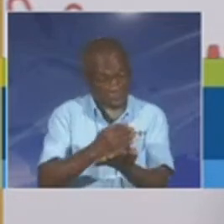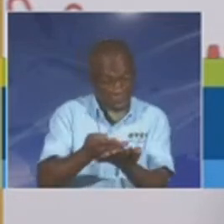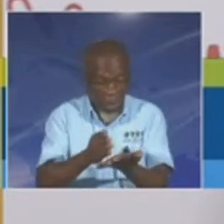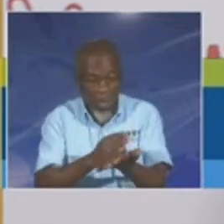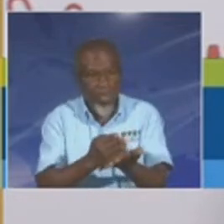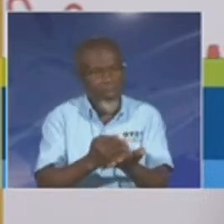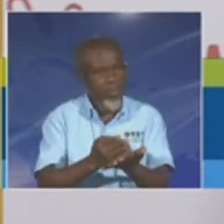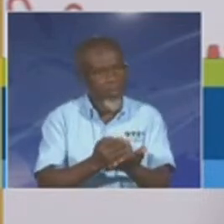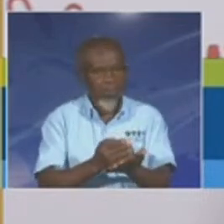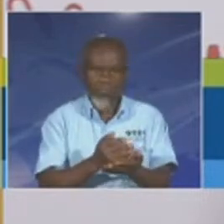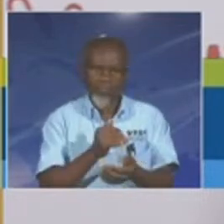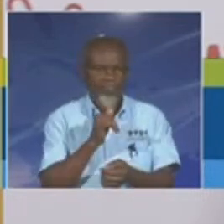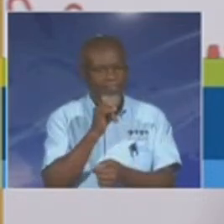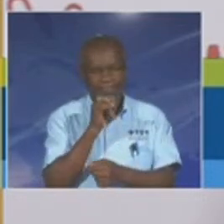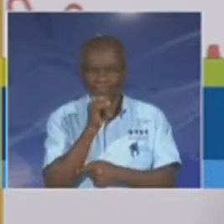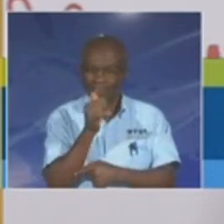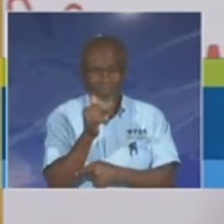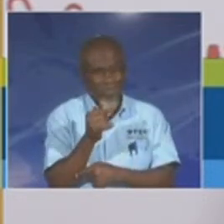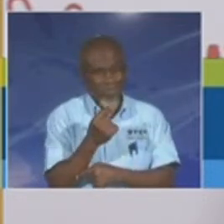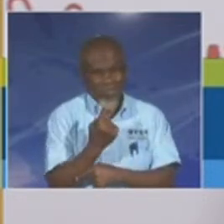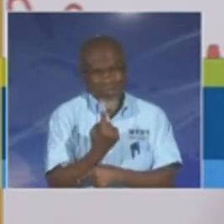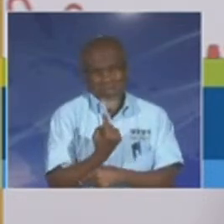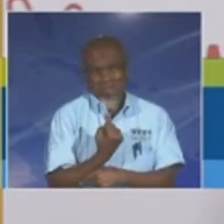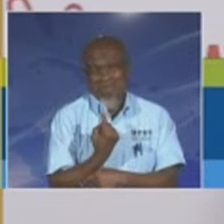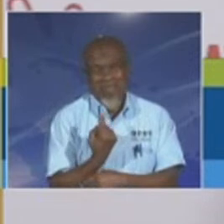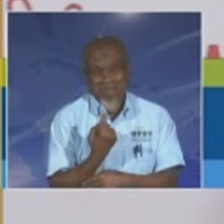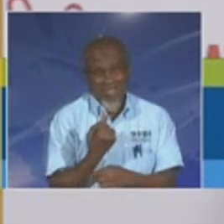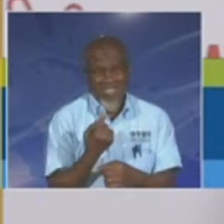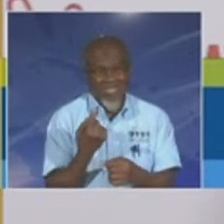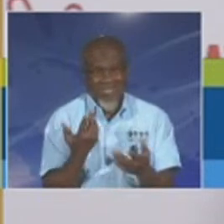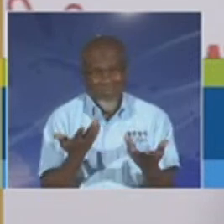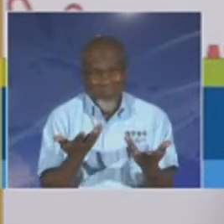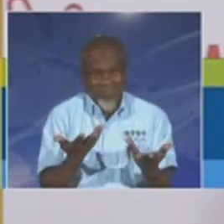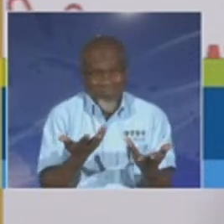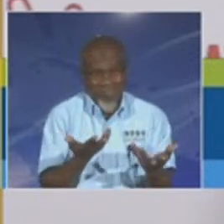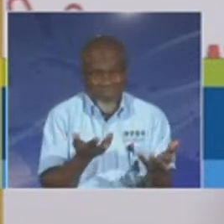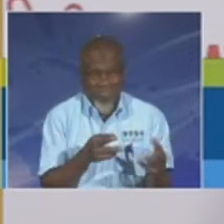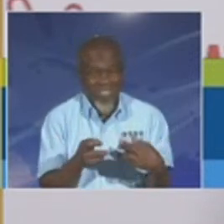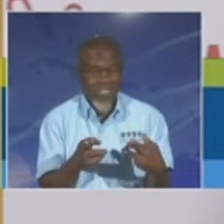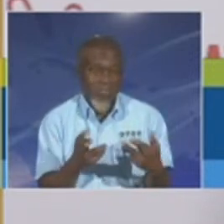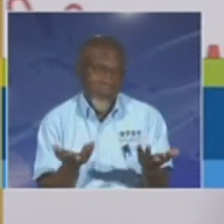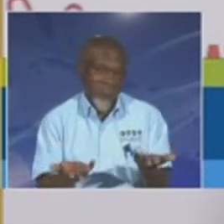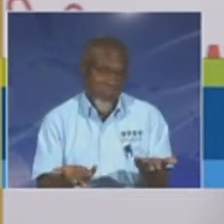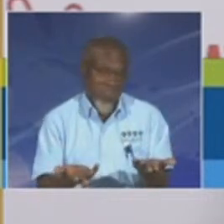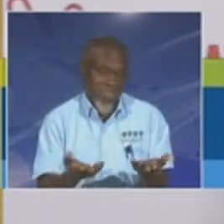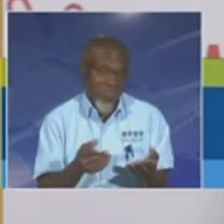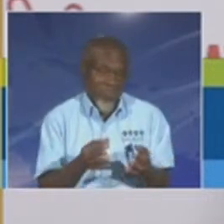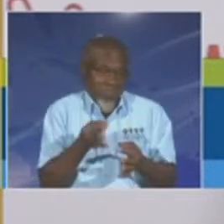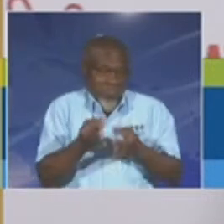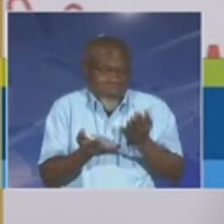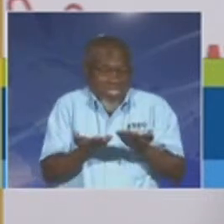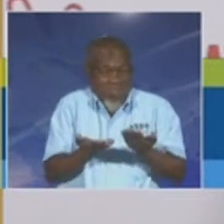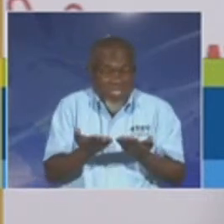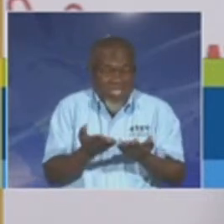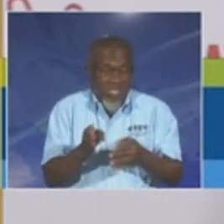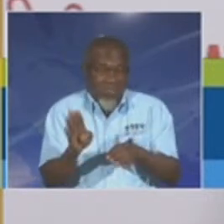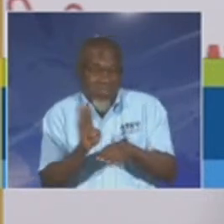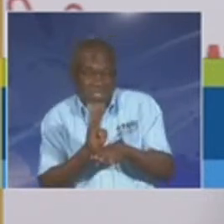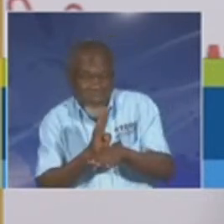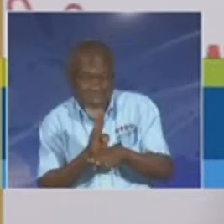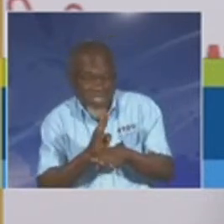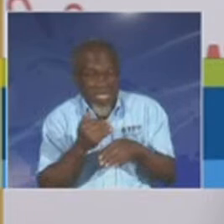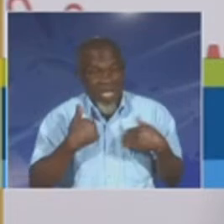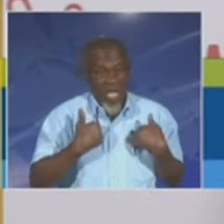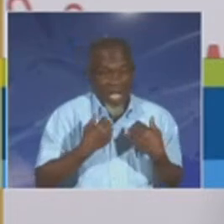not always accessible. So what tips can you give people who are busy, who may have 3 or 4 children at